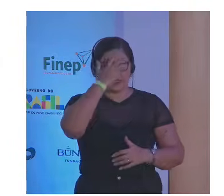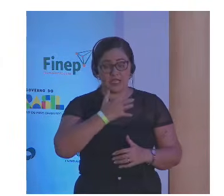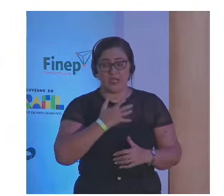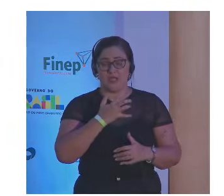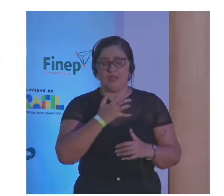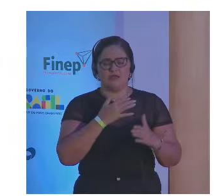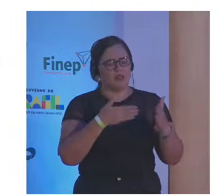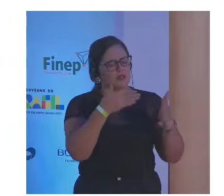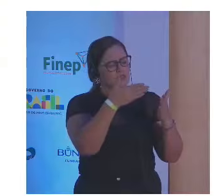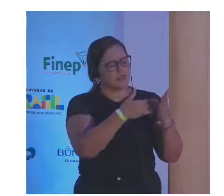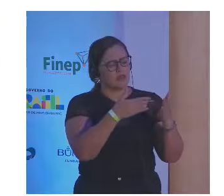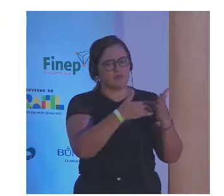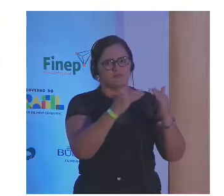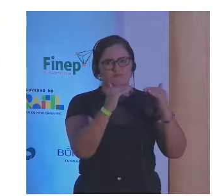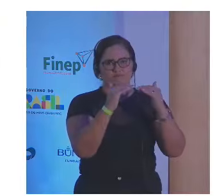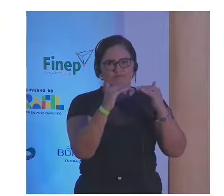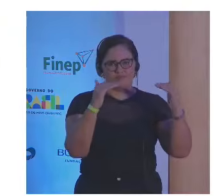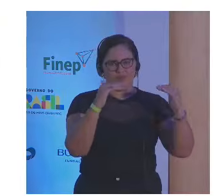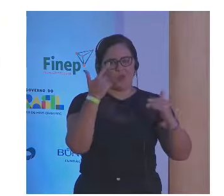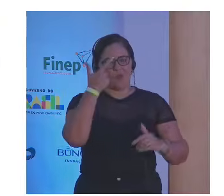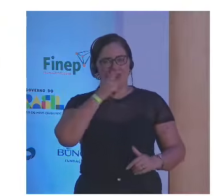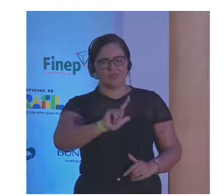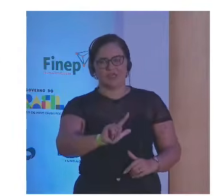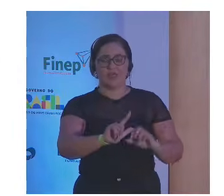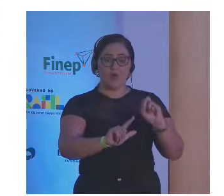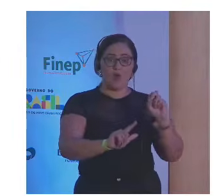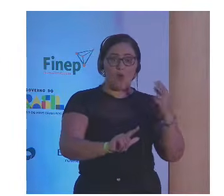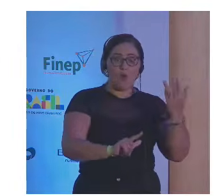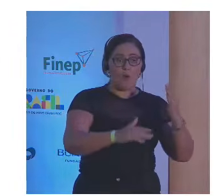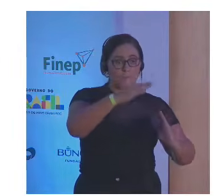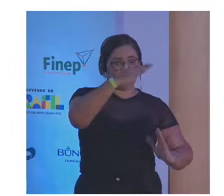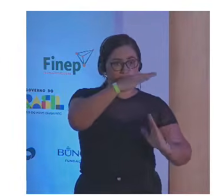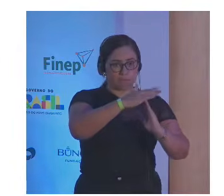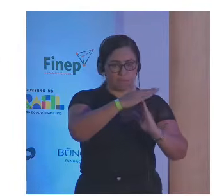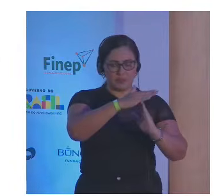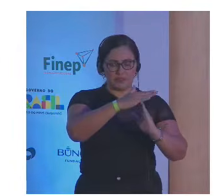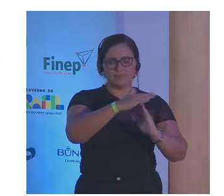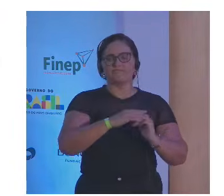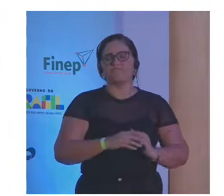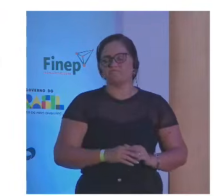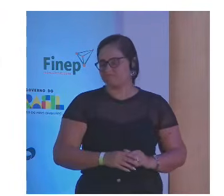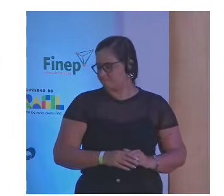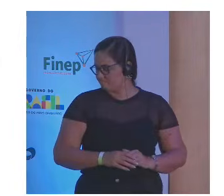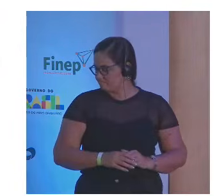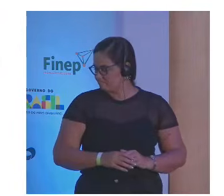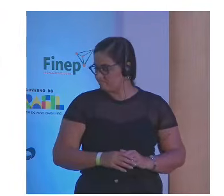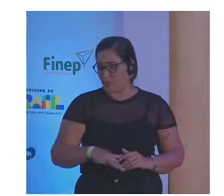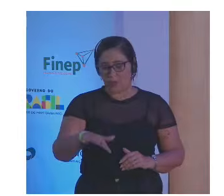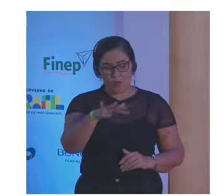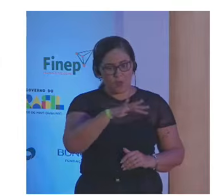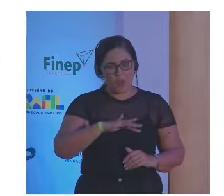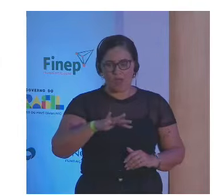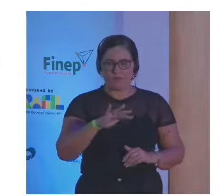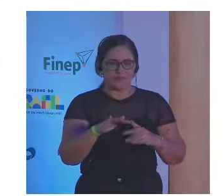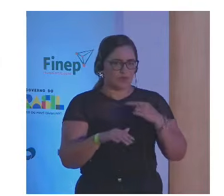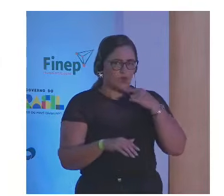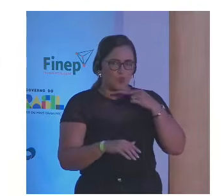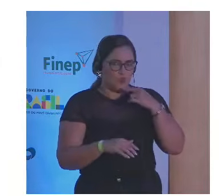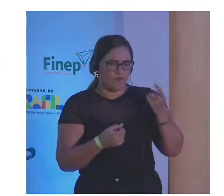been reached or exceeded, the environment cannot go back. It's an